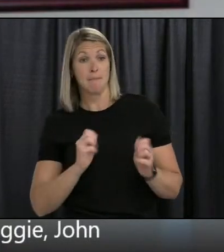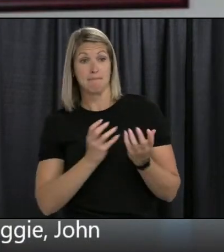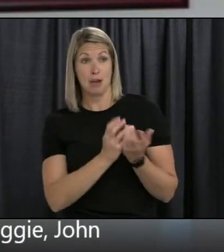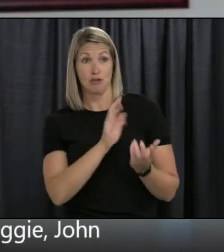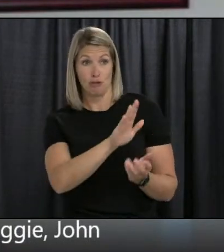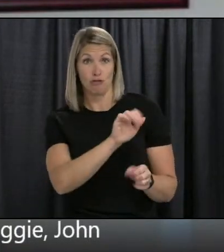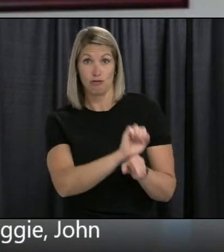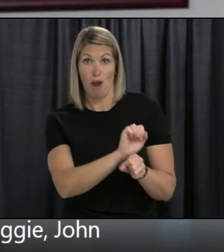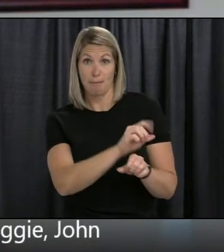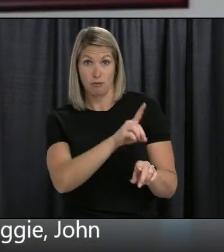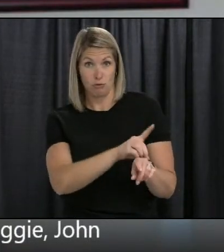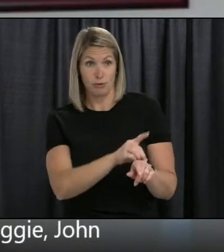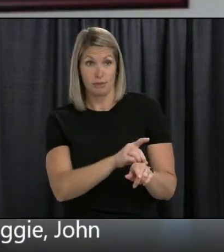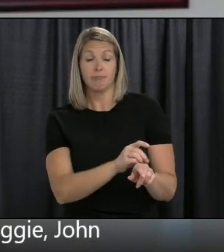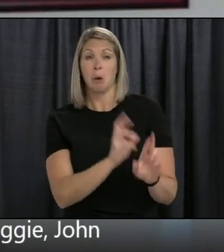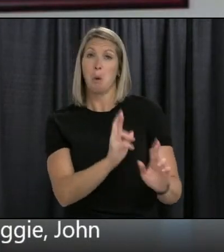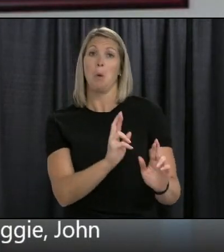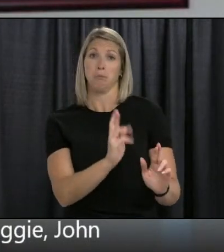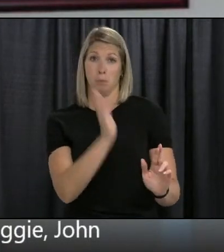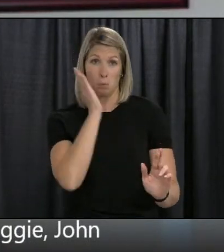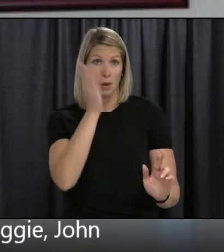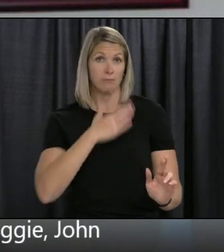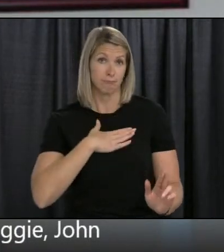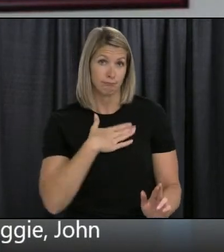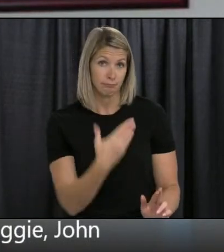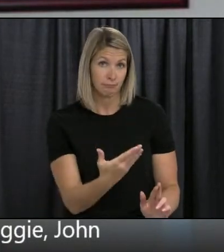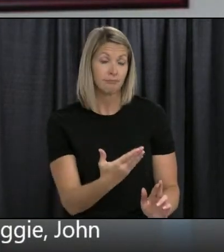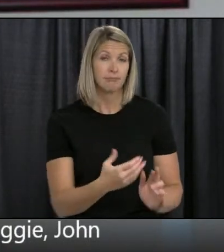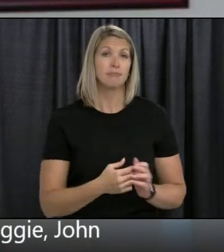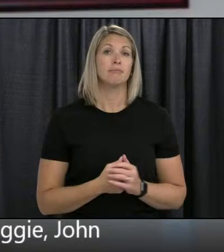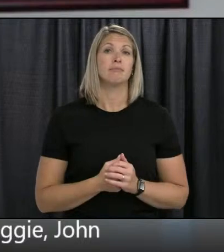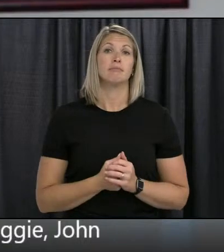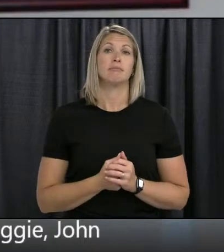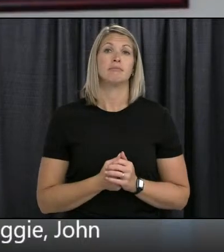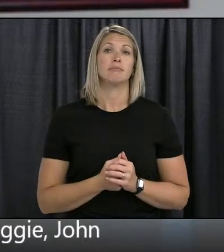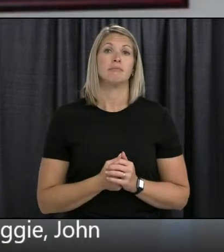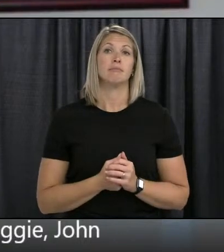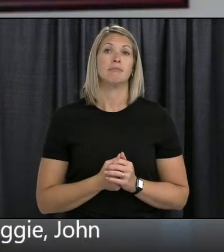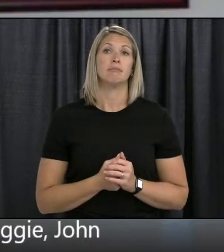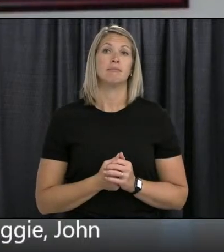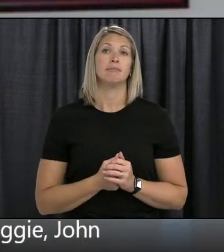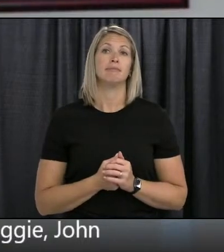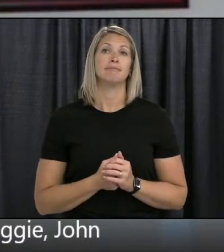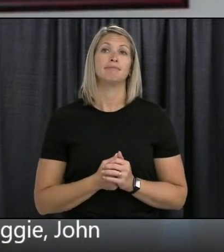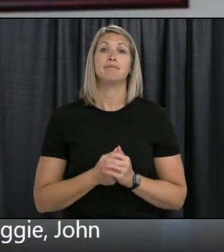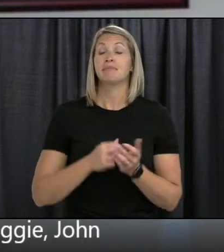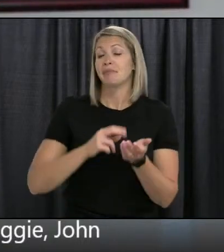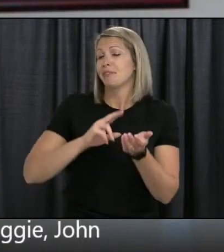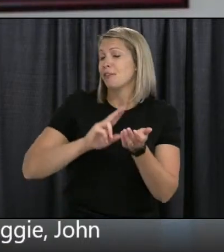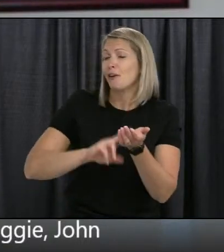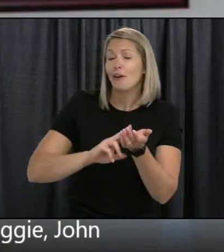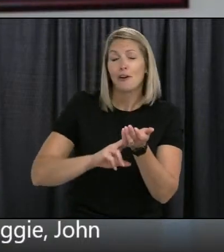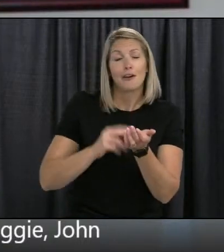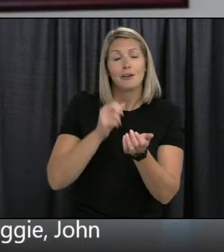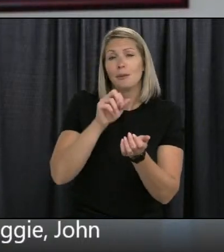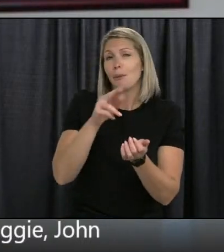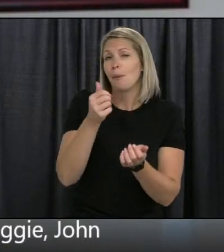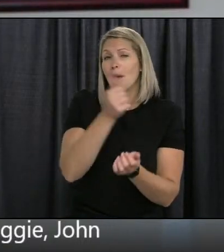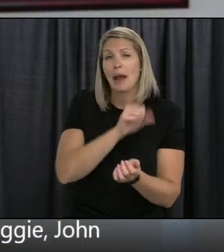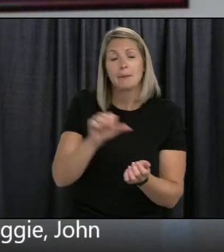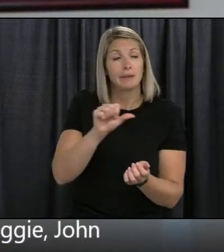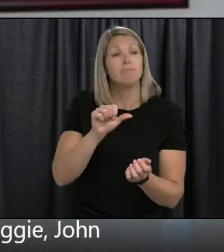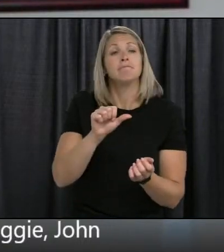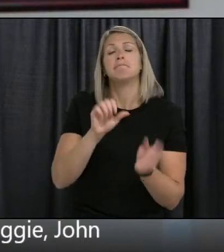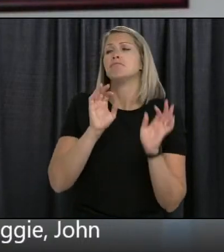My aim would be to have these individuals actually giving flu shots, and we have to recognize that with compensation.